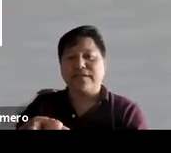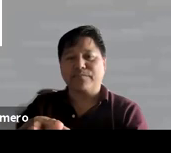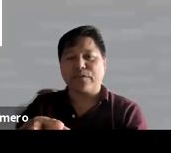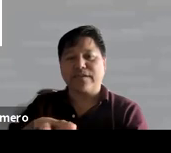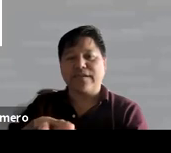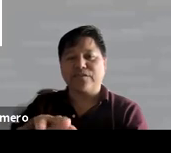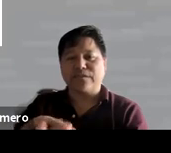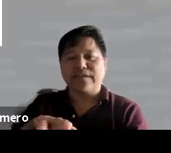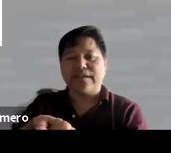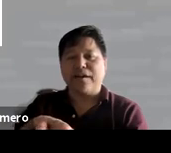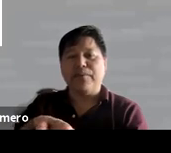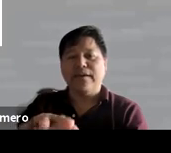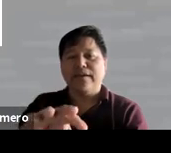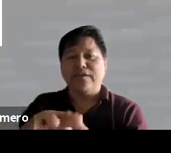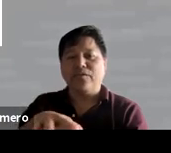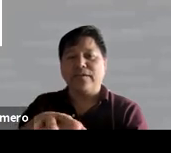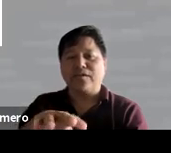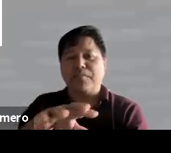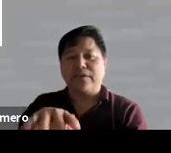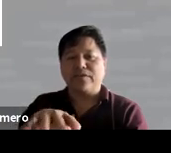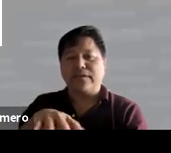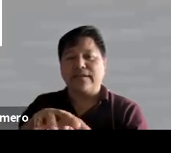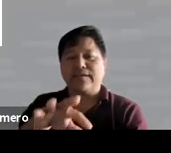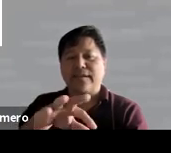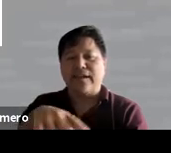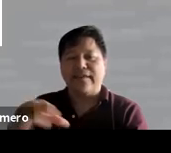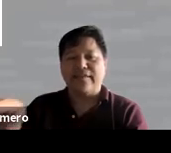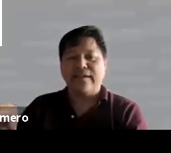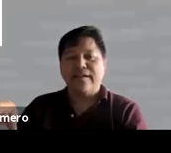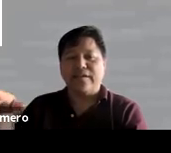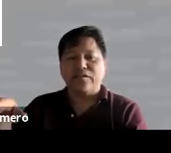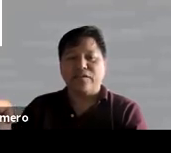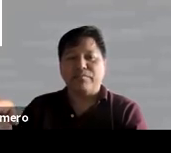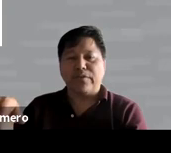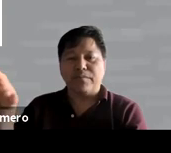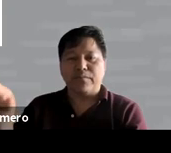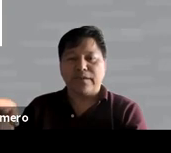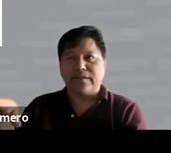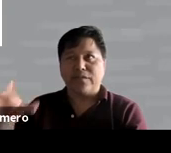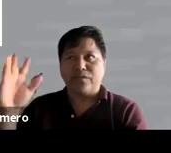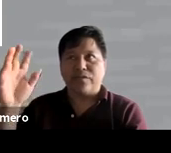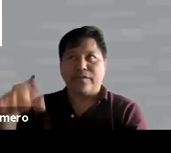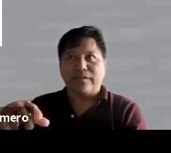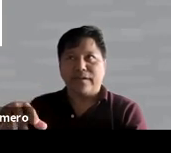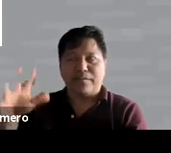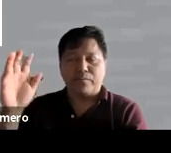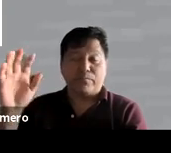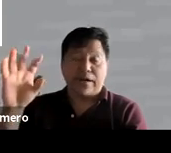this presentation will stay up, and you can copy those links and put them into